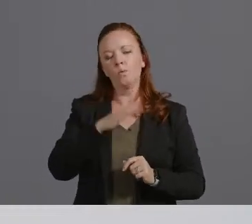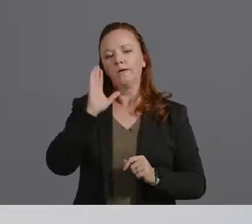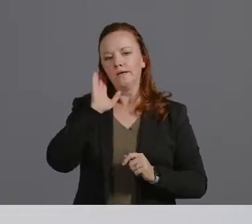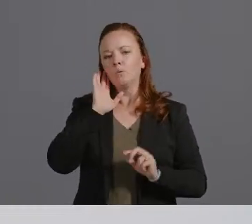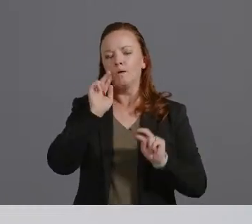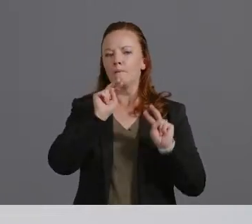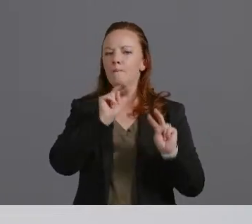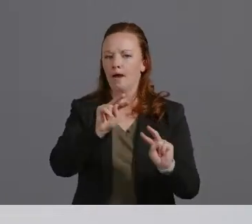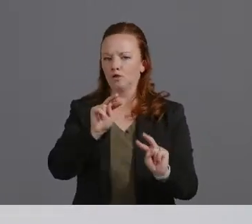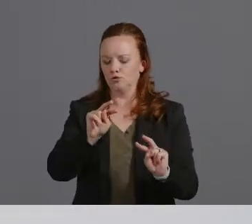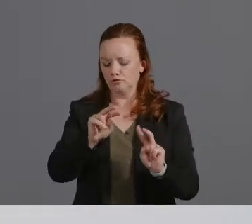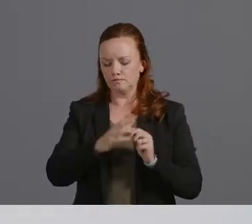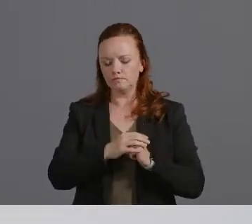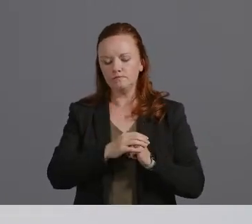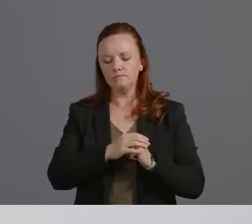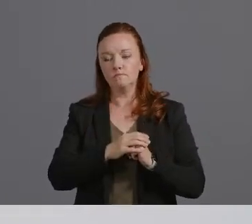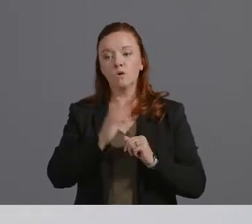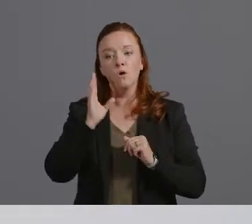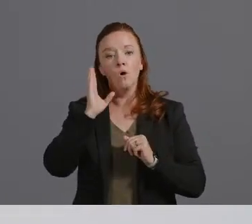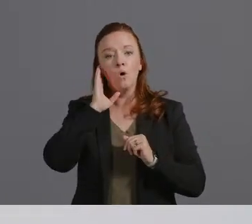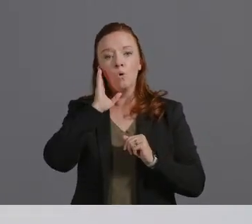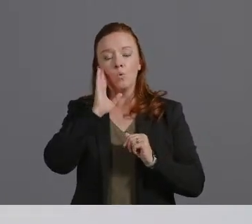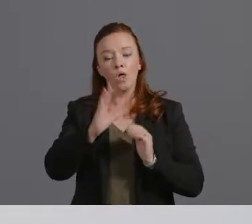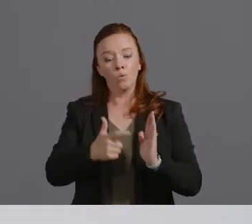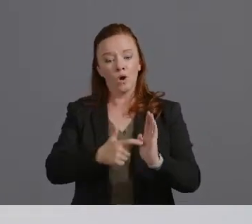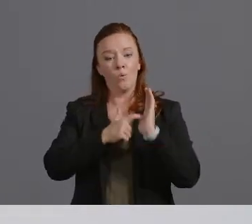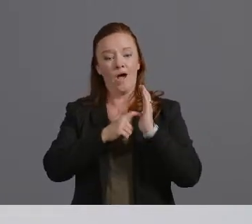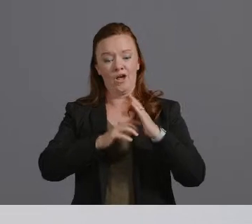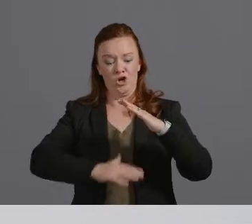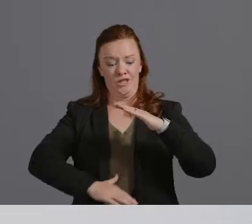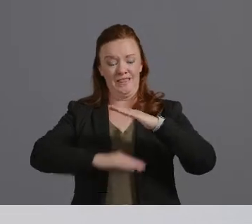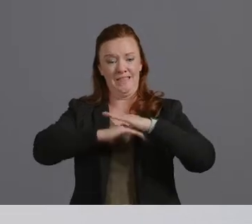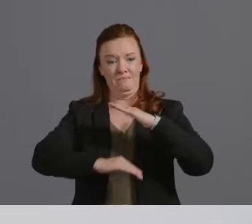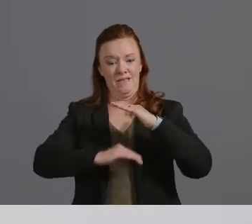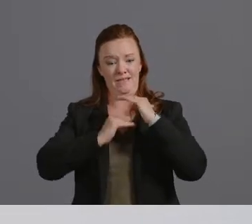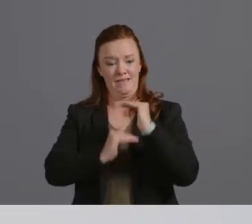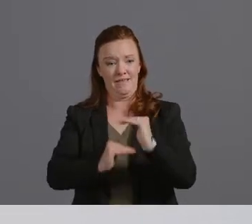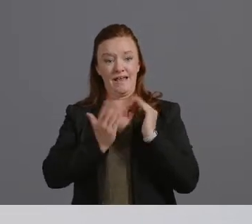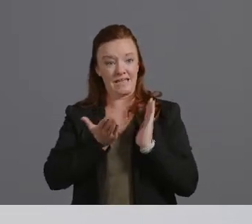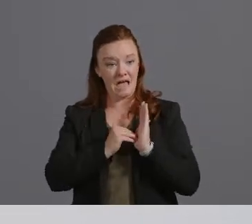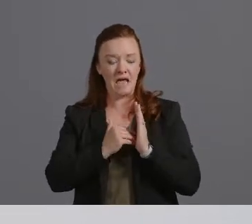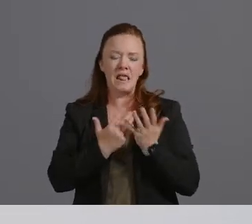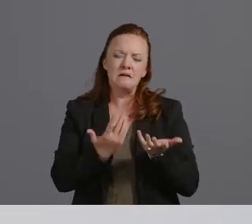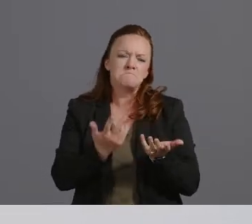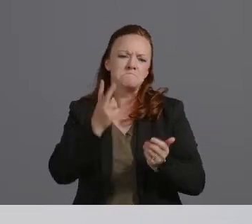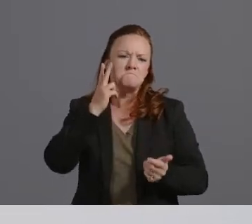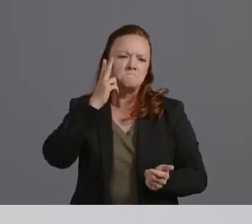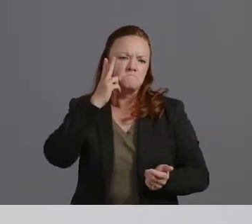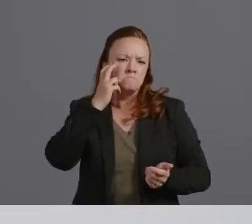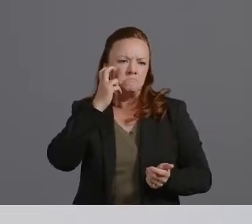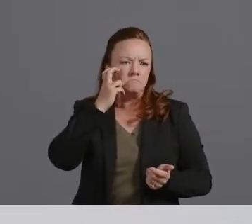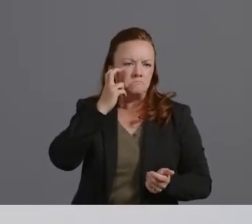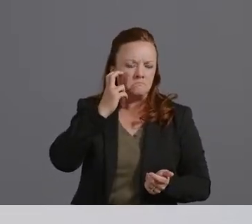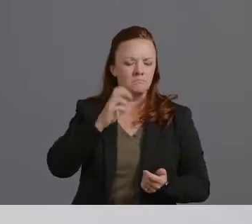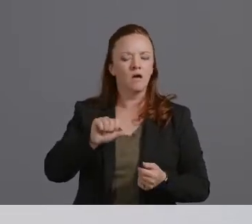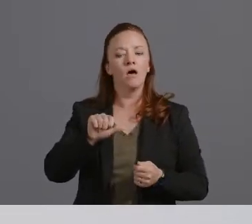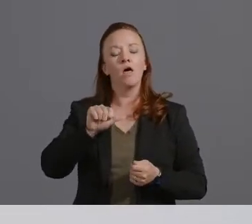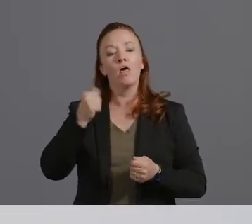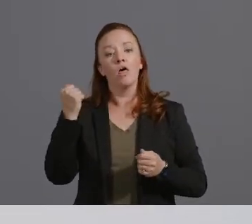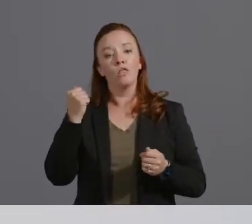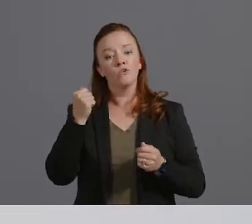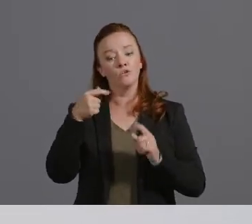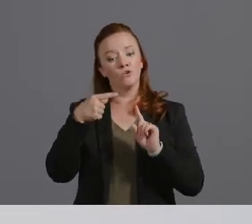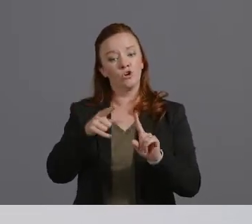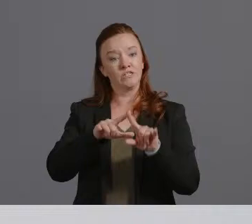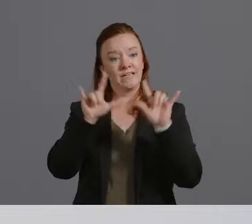the capacity issues back on if we started to see a spike, because I think the other thing that we have going